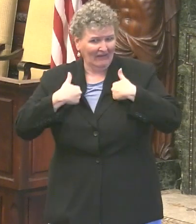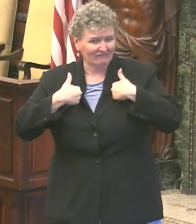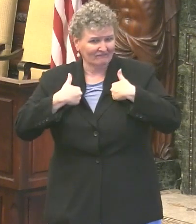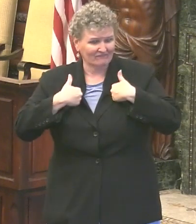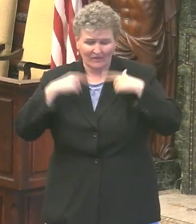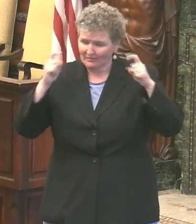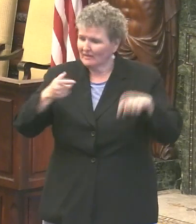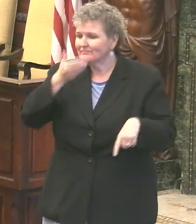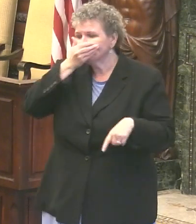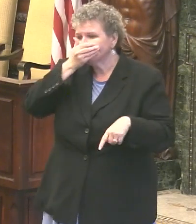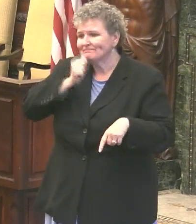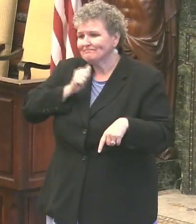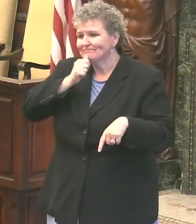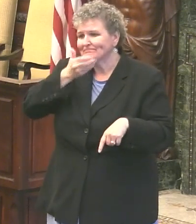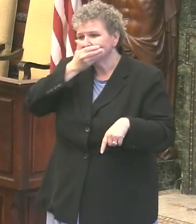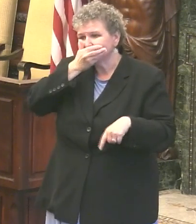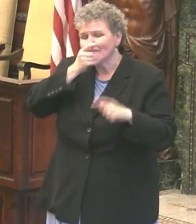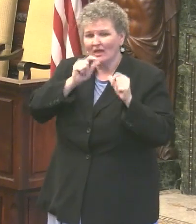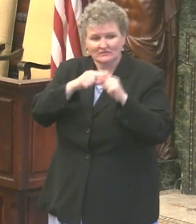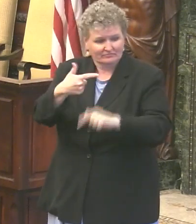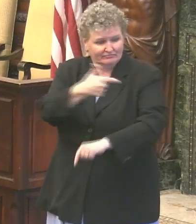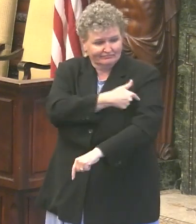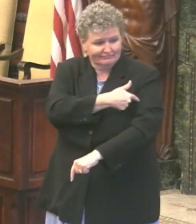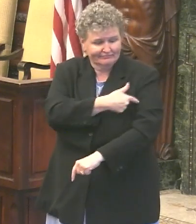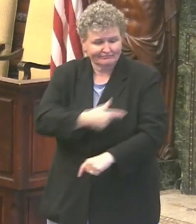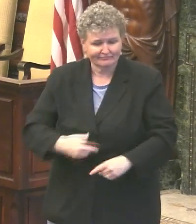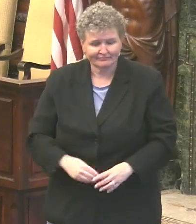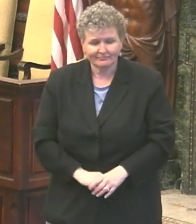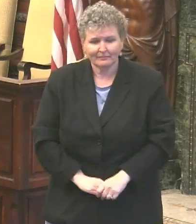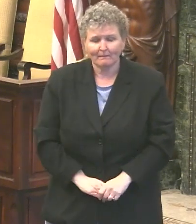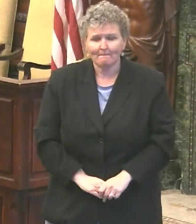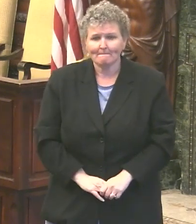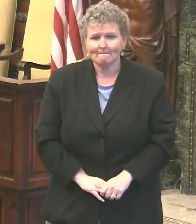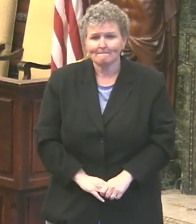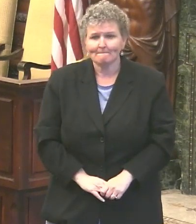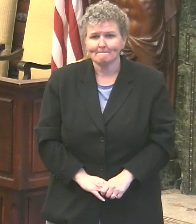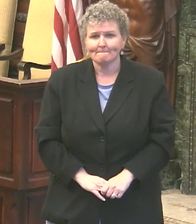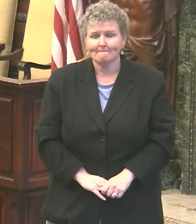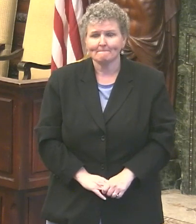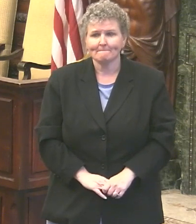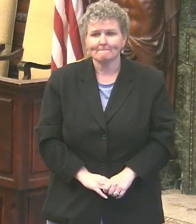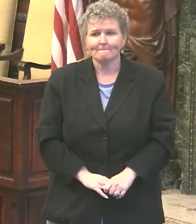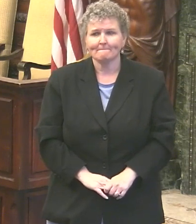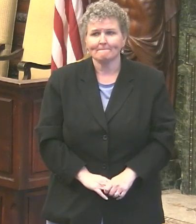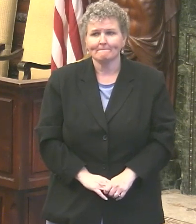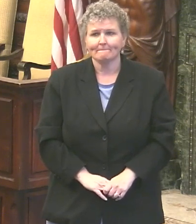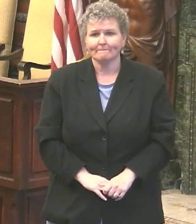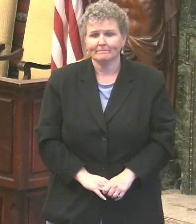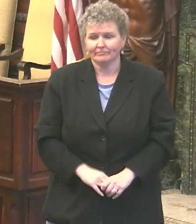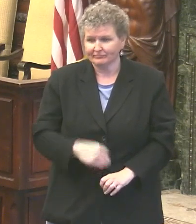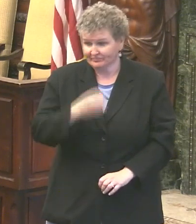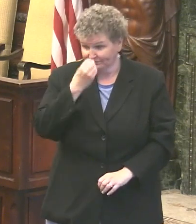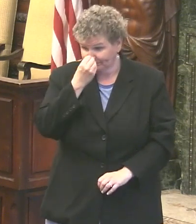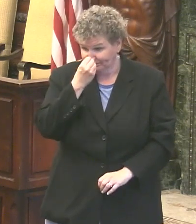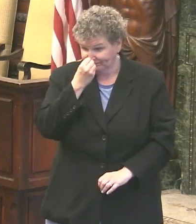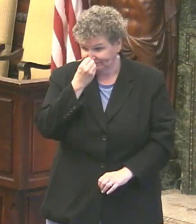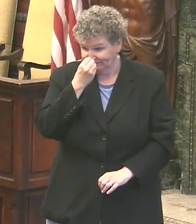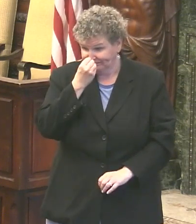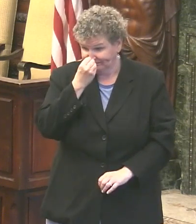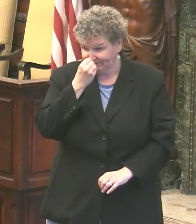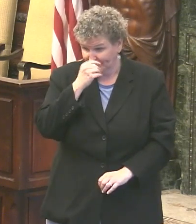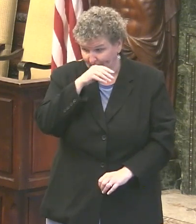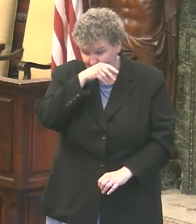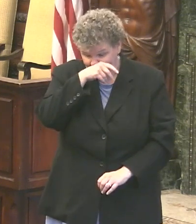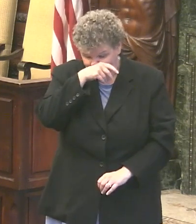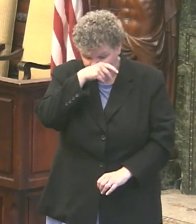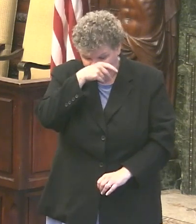Okay. Básicamente, Argenis, la respuesta es que el uso de las mascarillas es algo seguro y no causa ningún daño y para